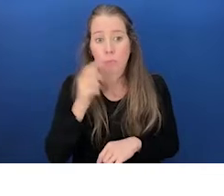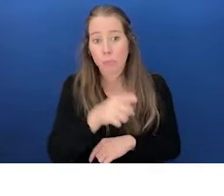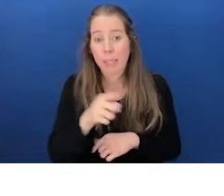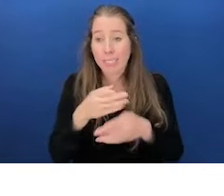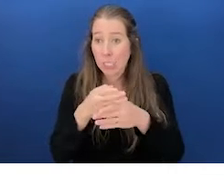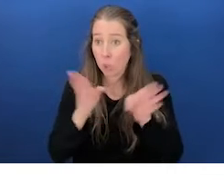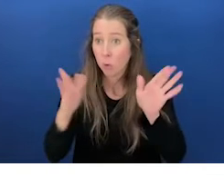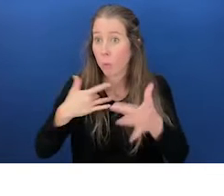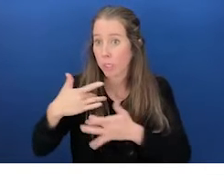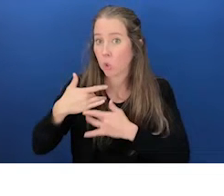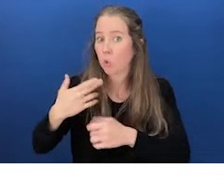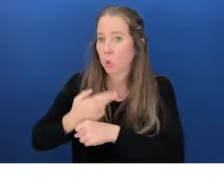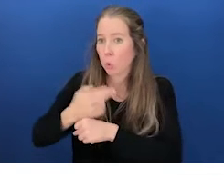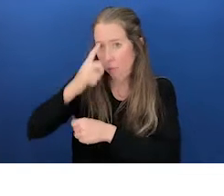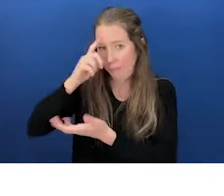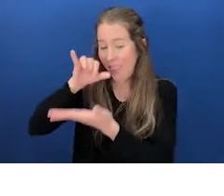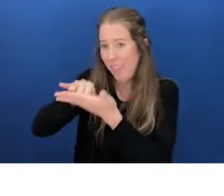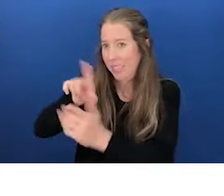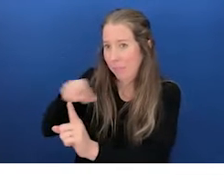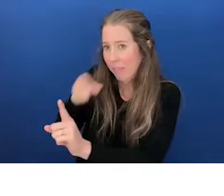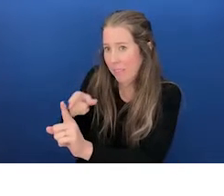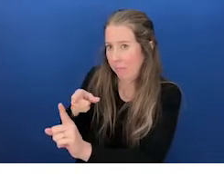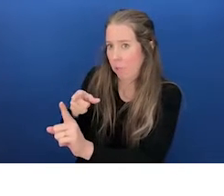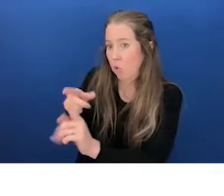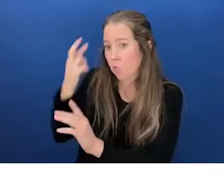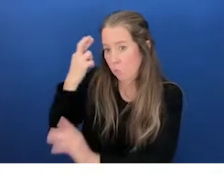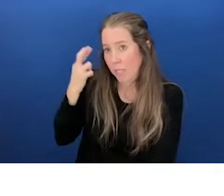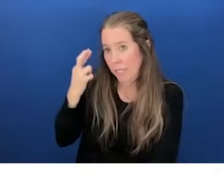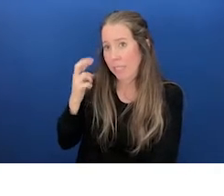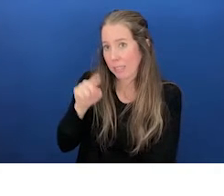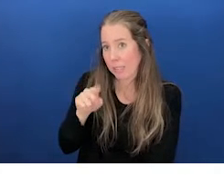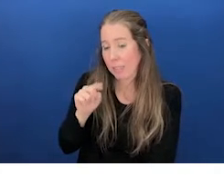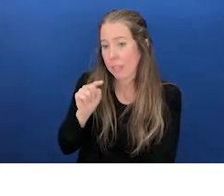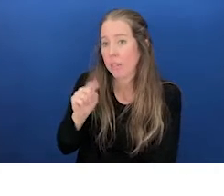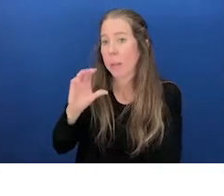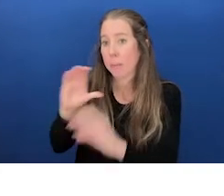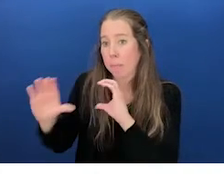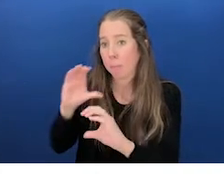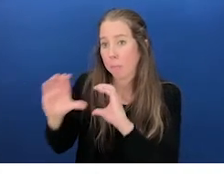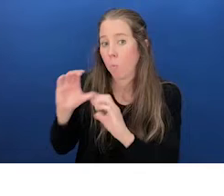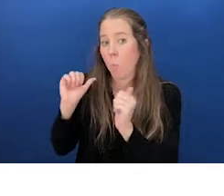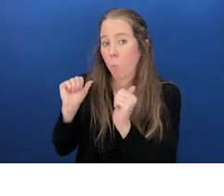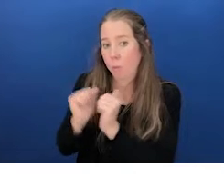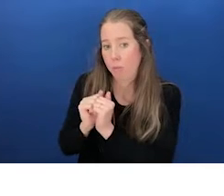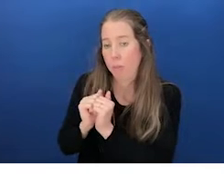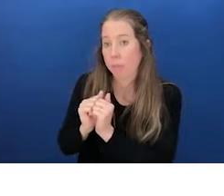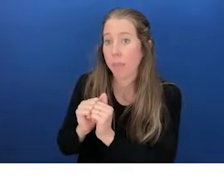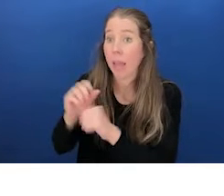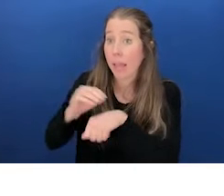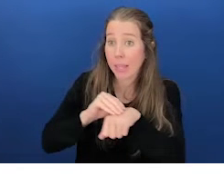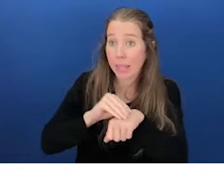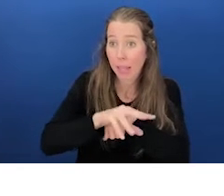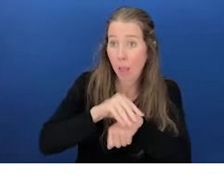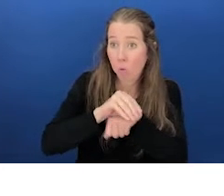what it is intended to do, to be a source of communication between the counselor and